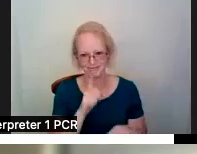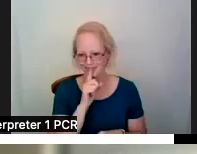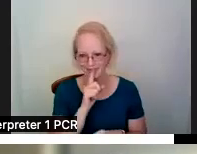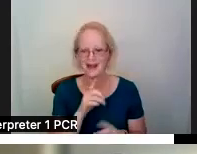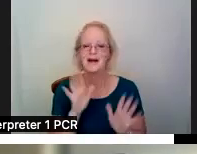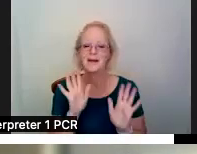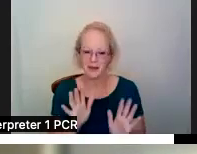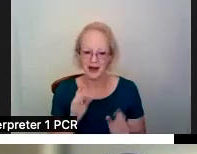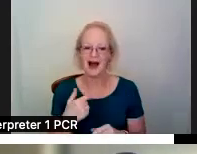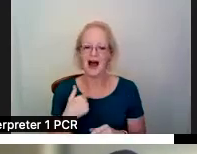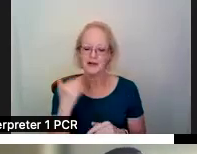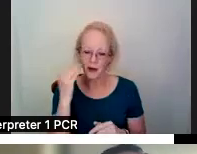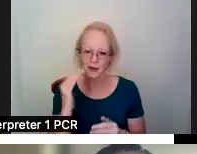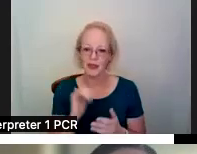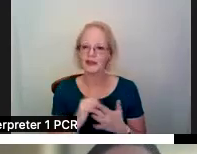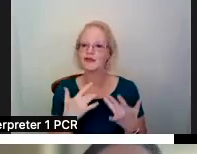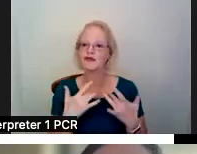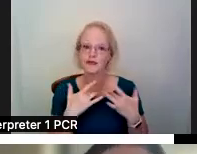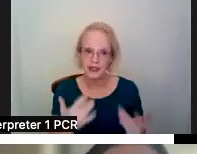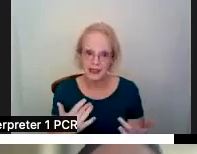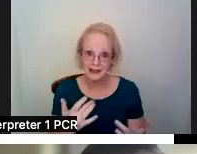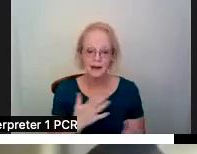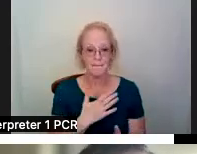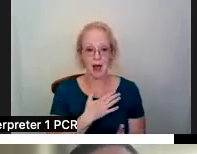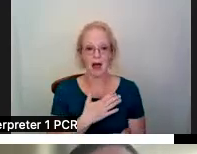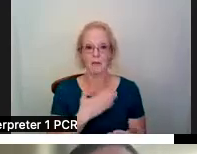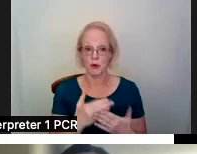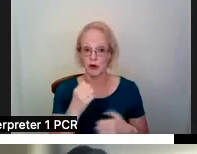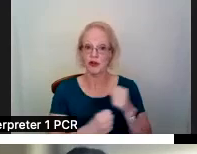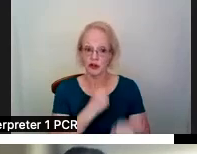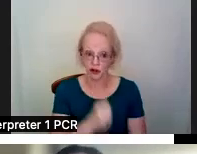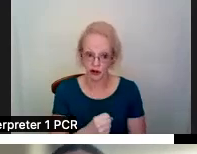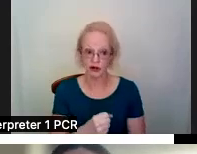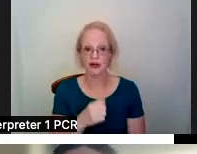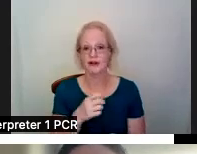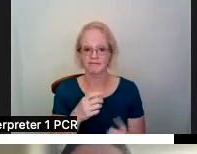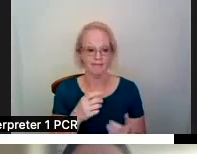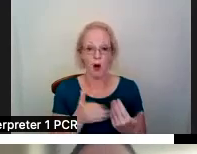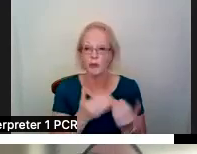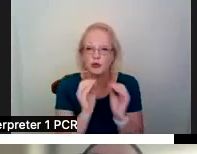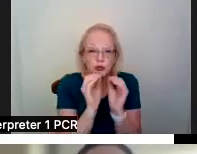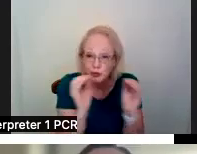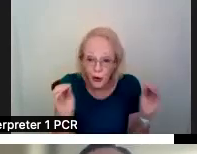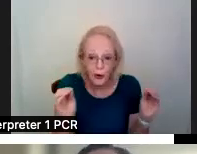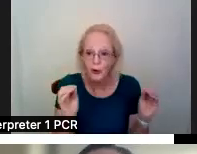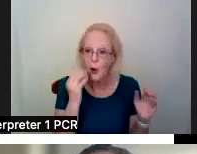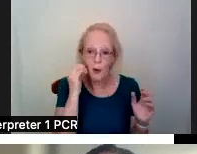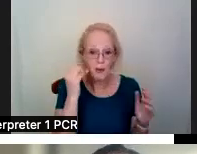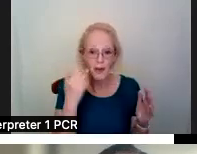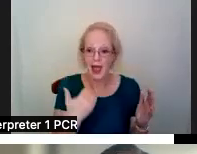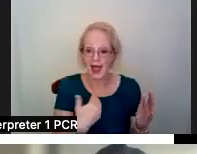that my birth year, it comes close to 0% of households when it comes to the